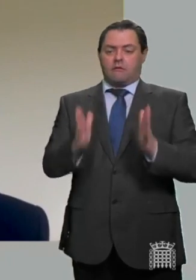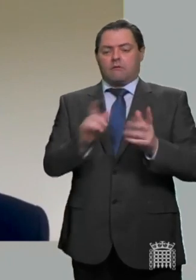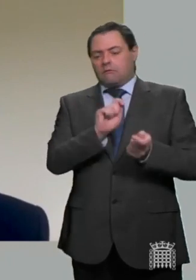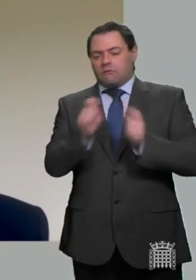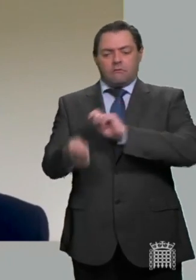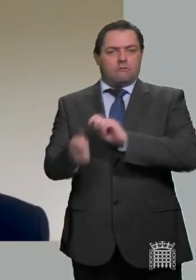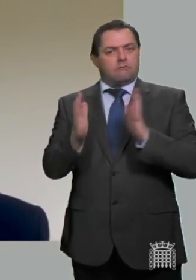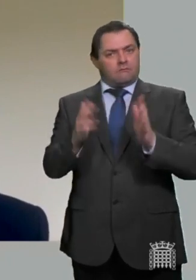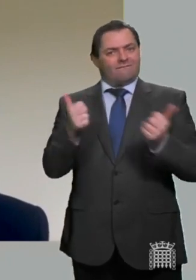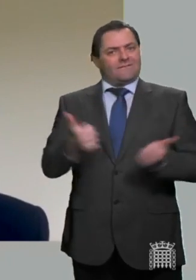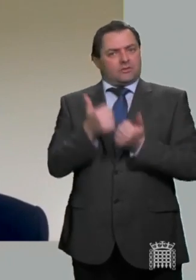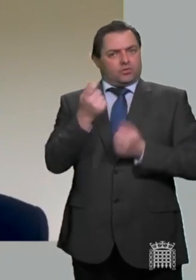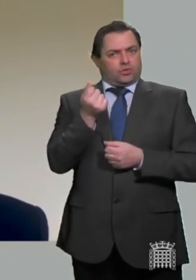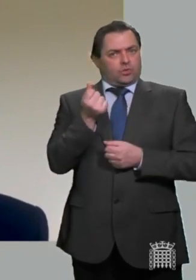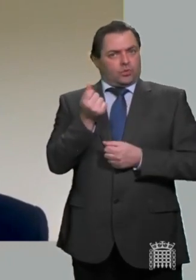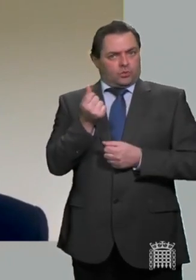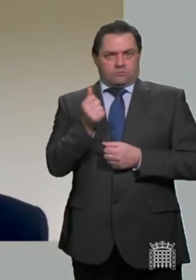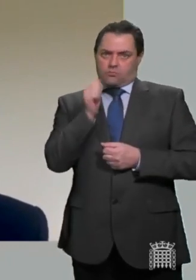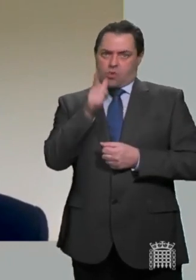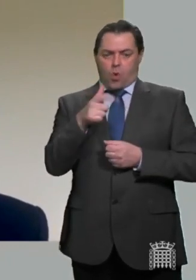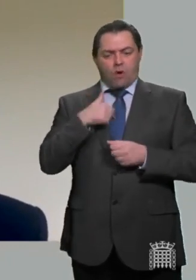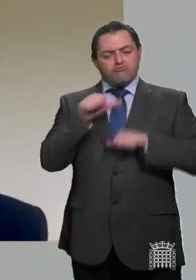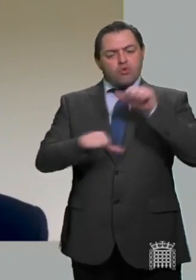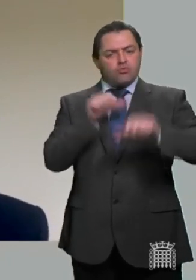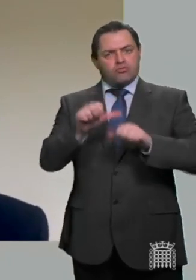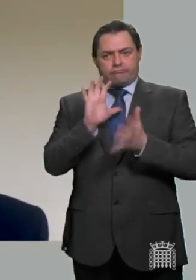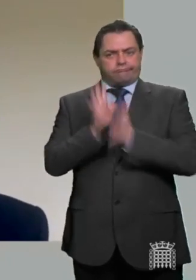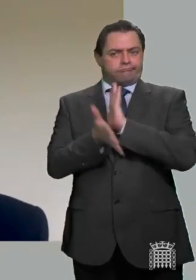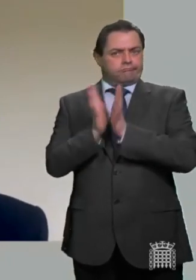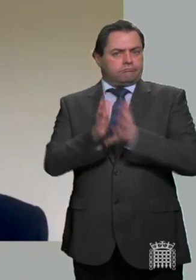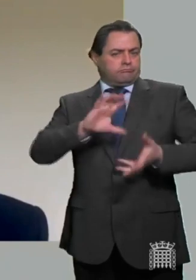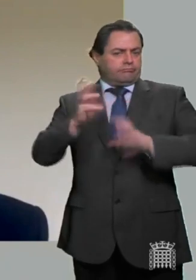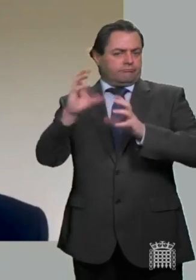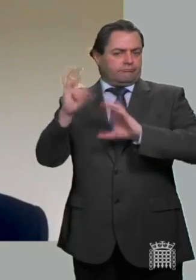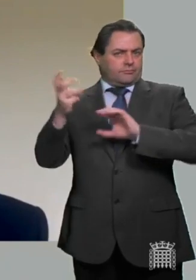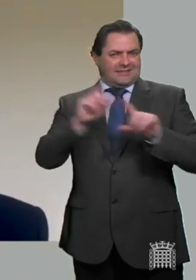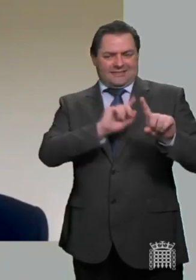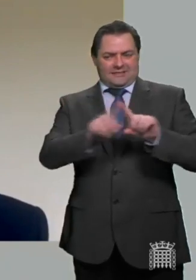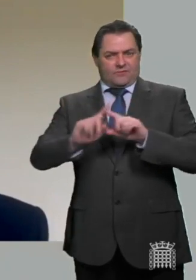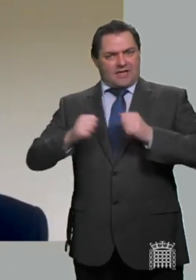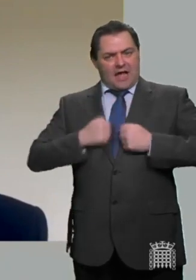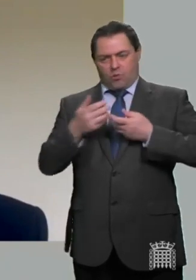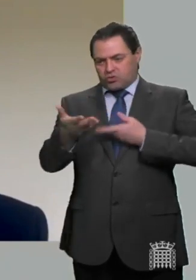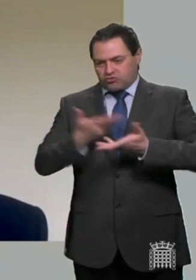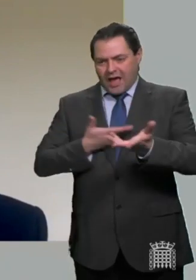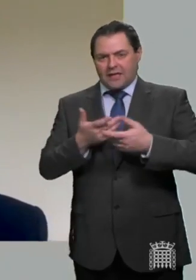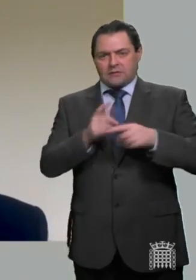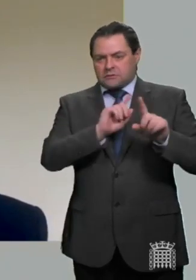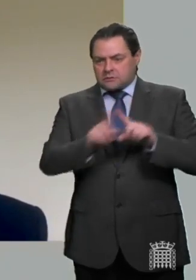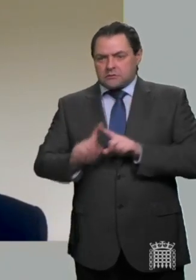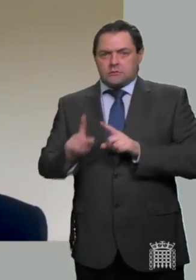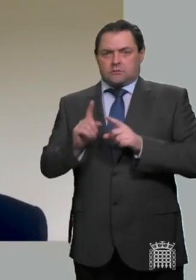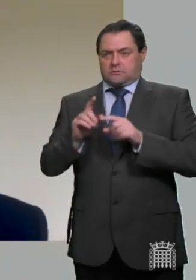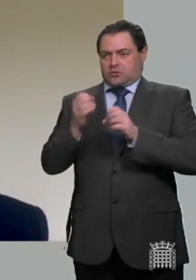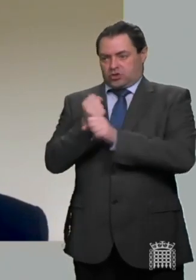And the Prime Minister will be aware of the disruption that the protocol is causing to trade between Great Britain and Northern